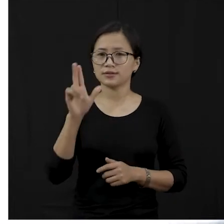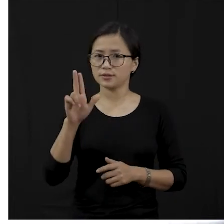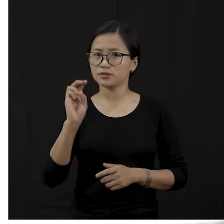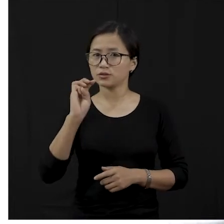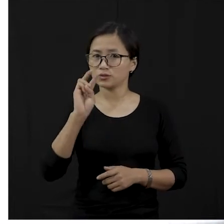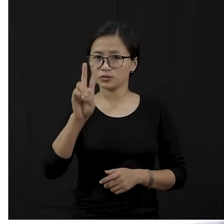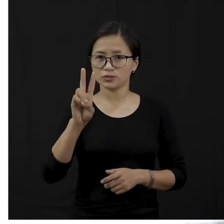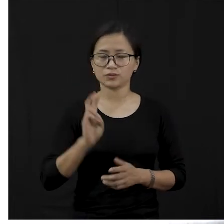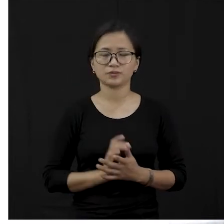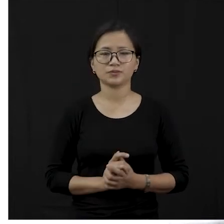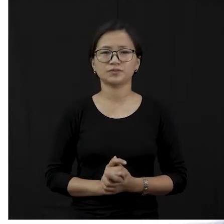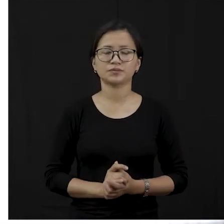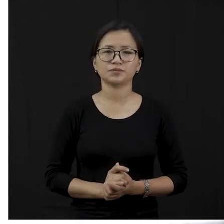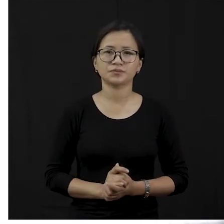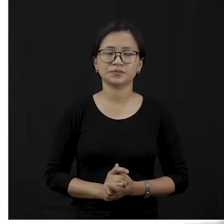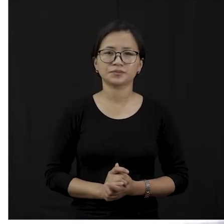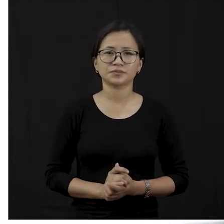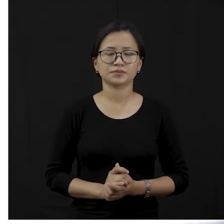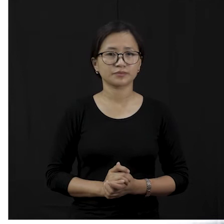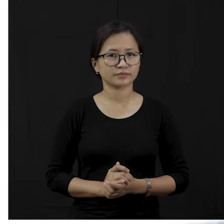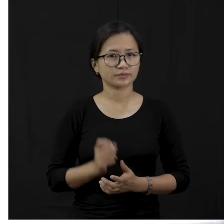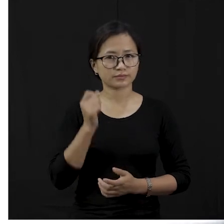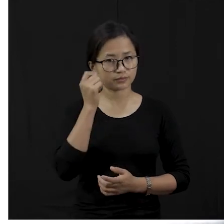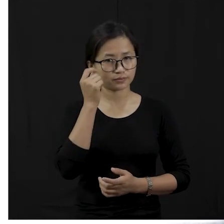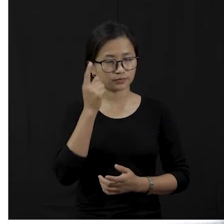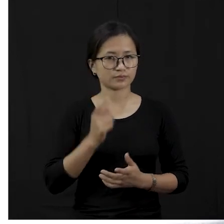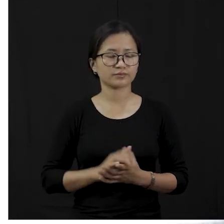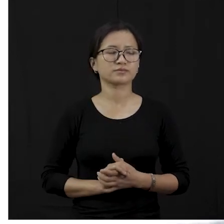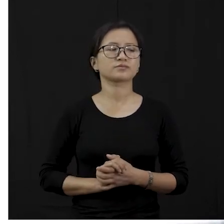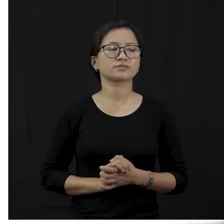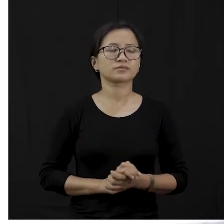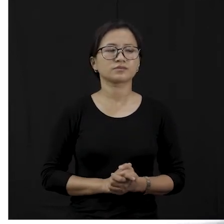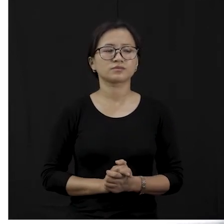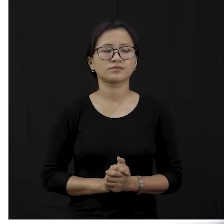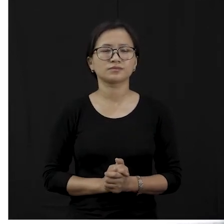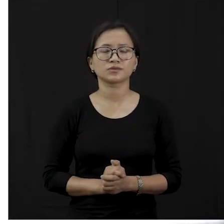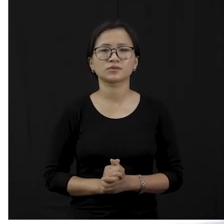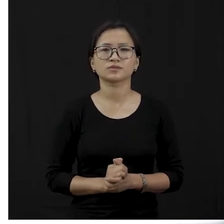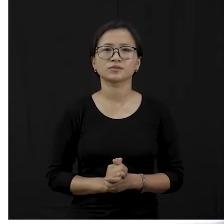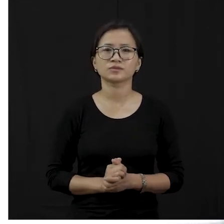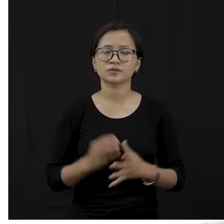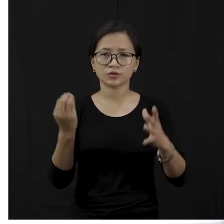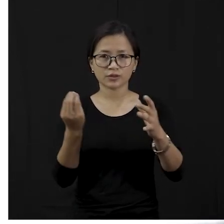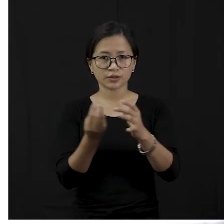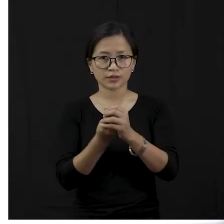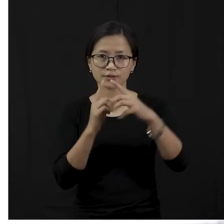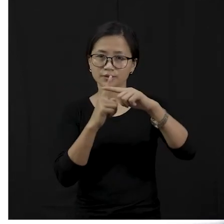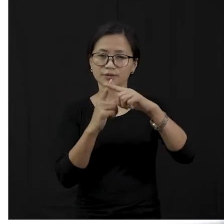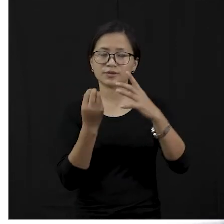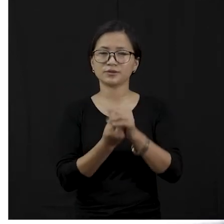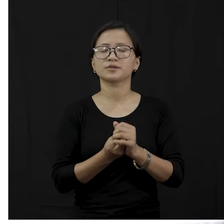is 82. Okay, got it? Yes. Then, look here. Addition of